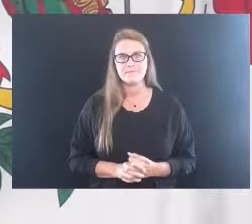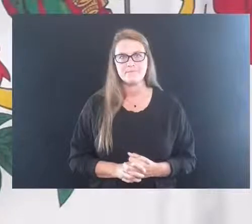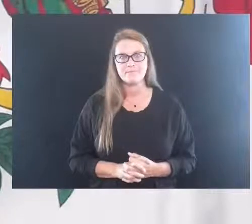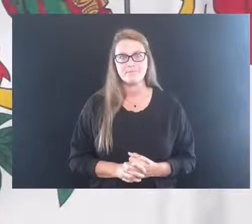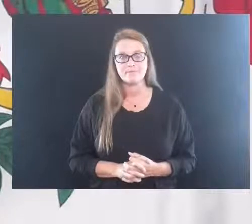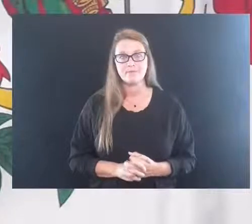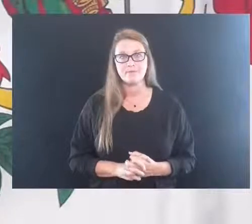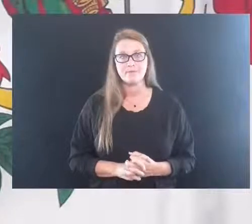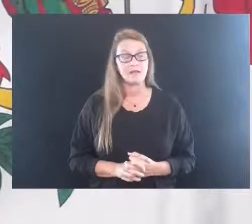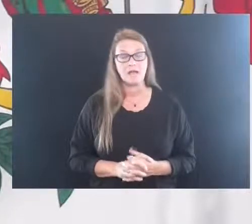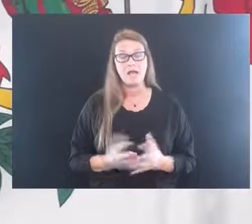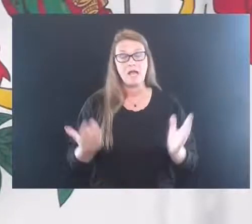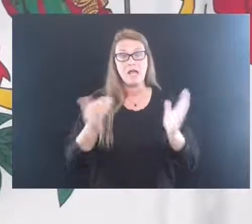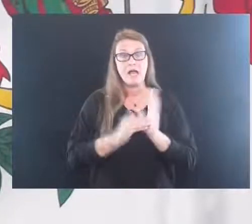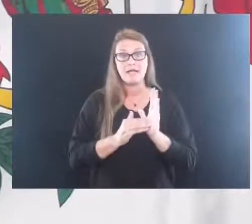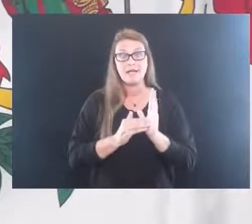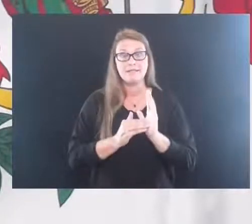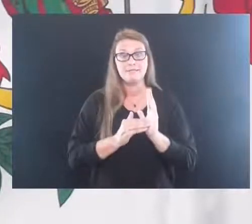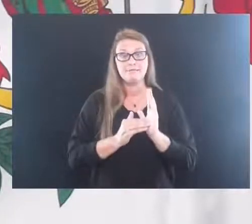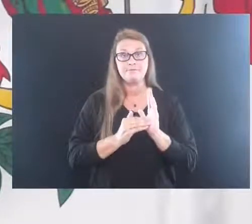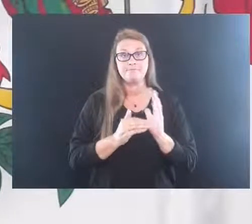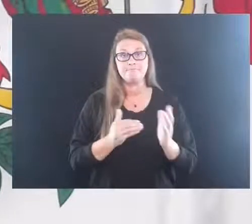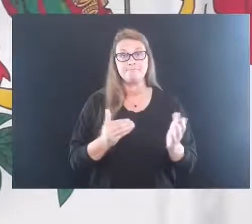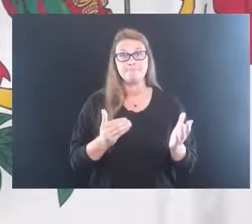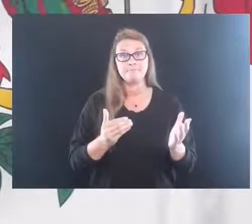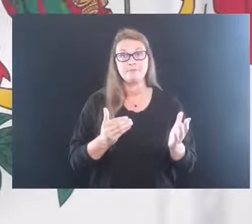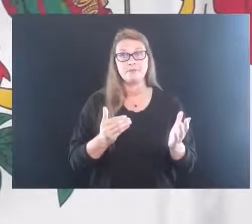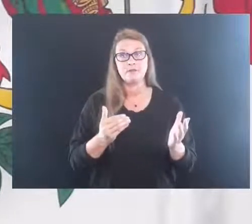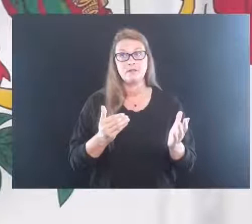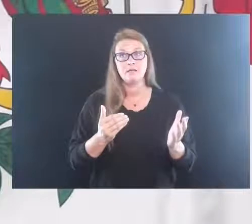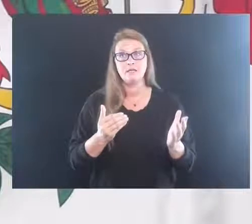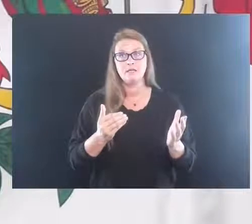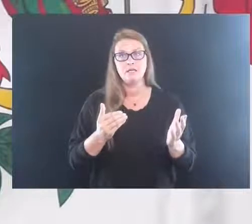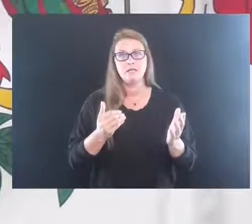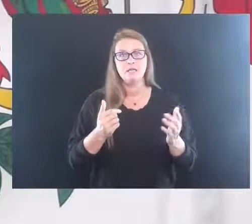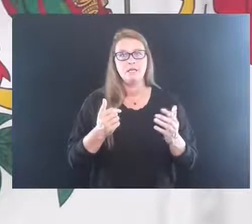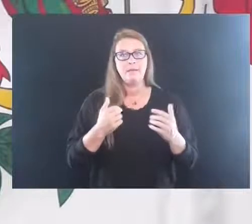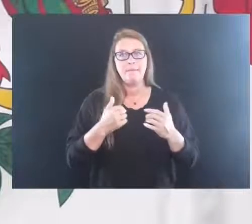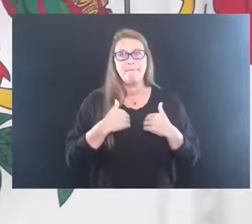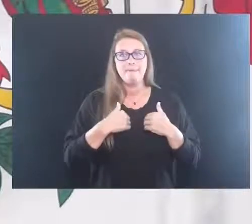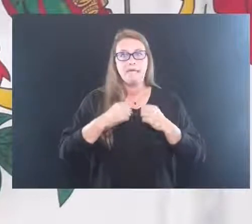there's no point in me, I guess, just continuing to belabor.